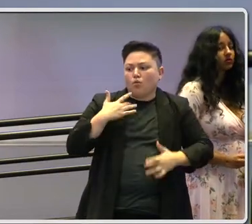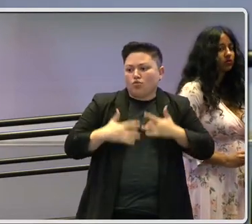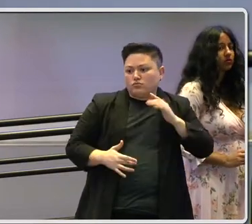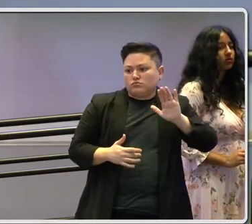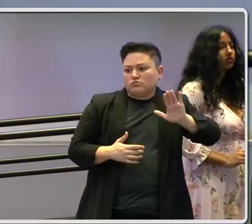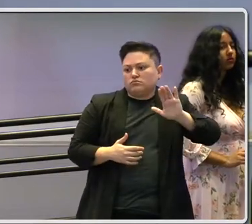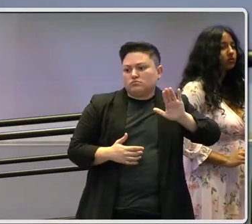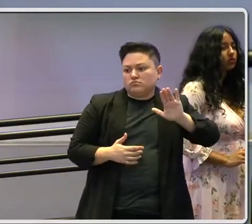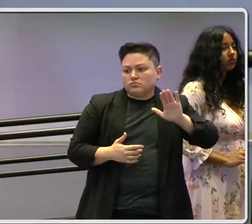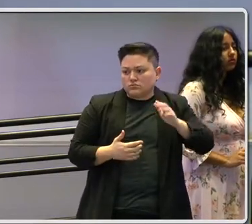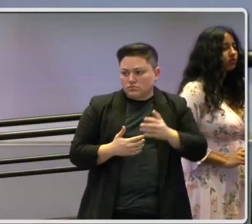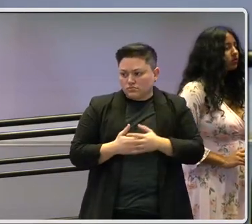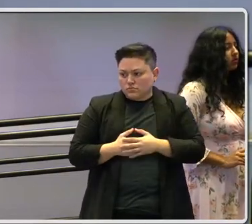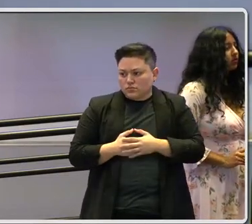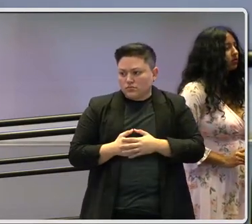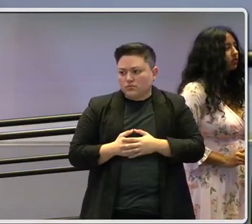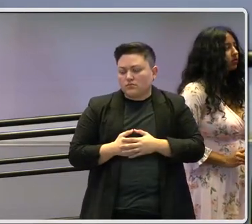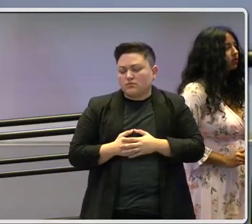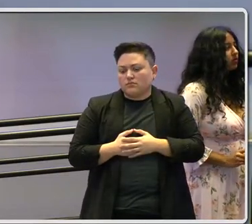disorder with,